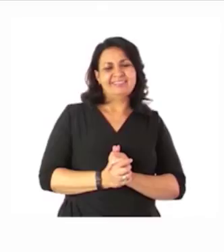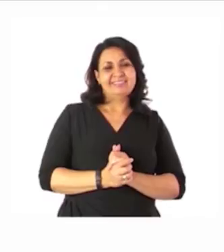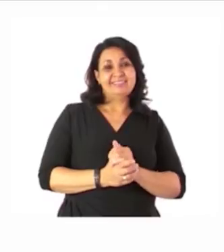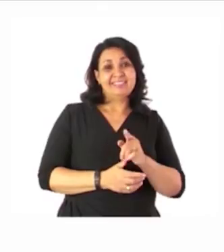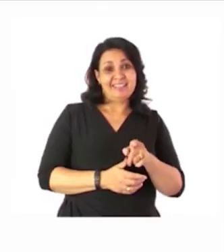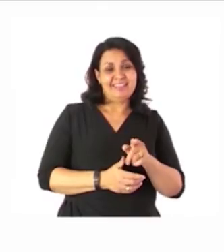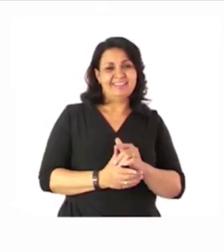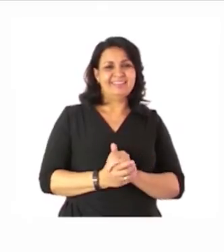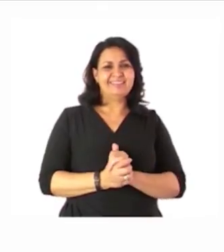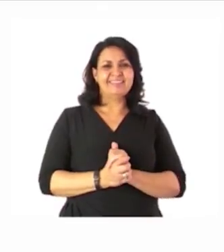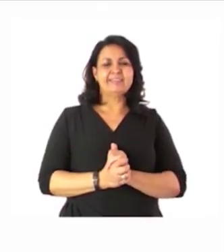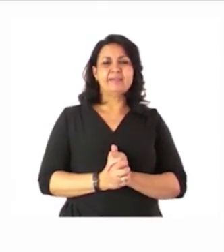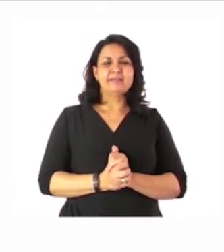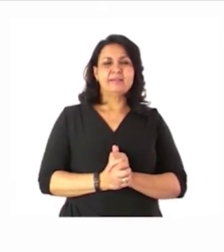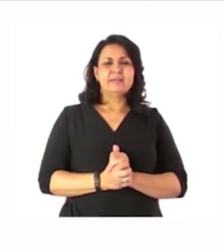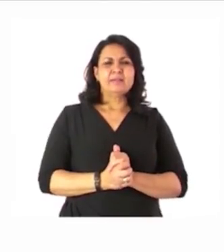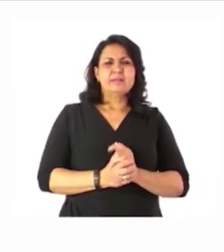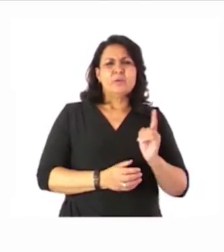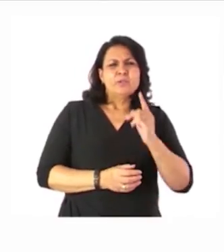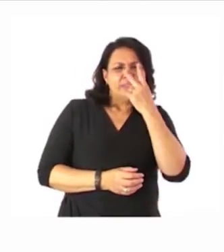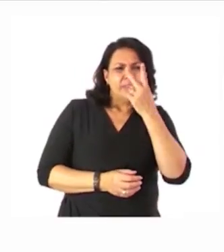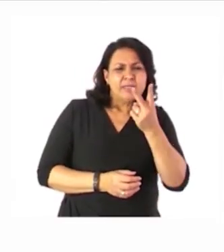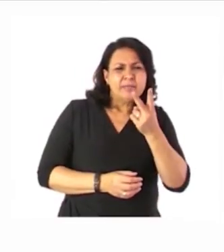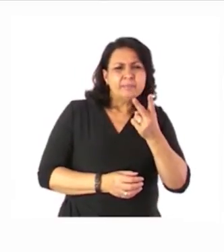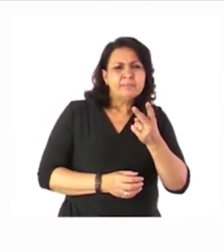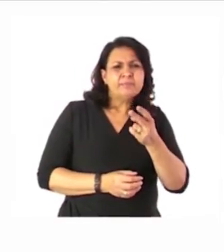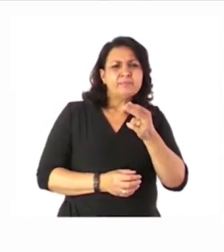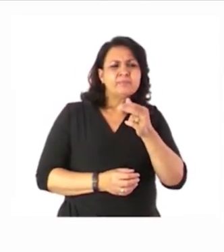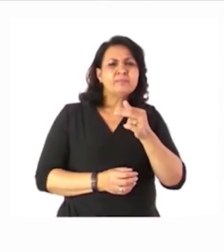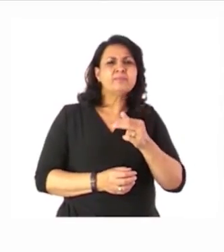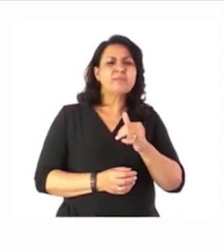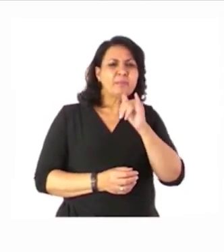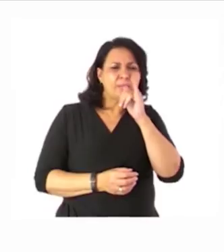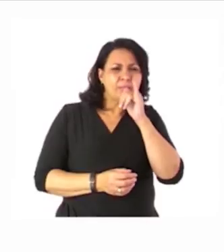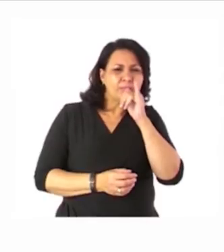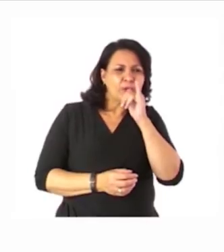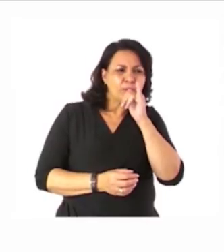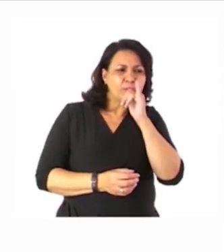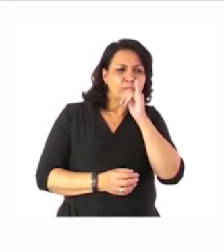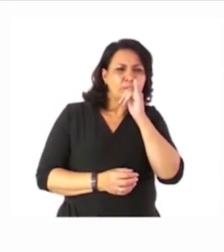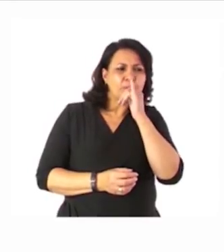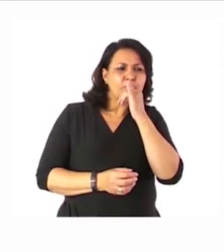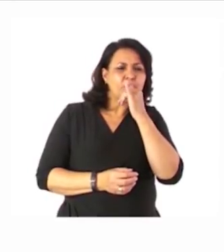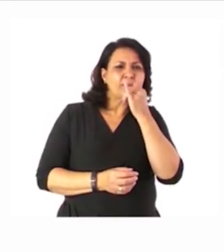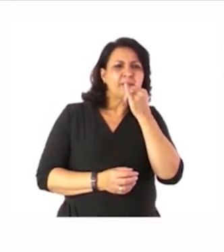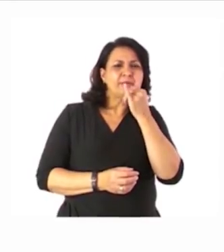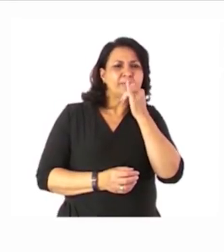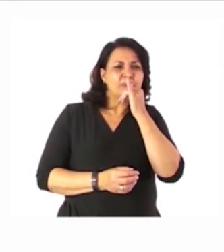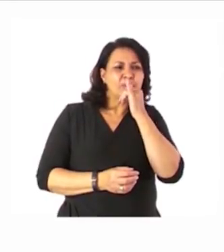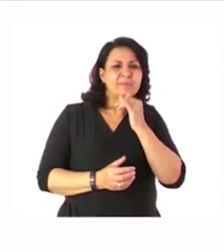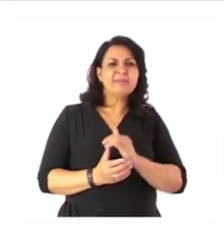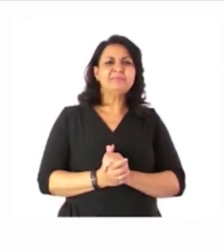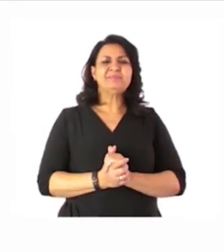what can you see yes i can see a pipe wow that brings us back to